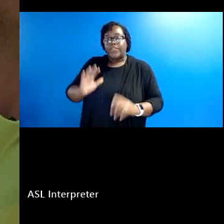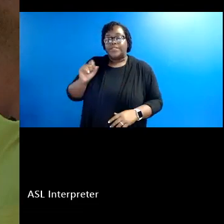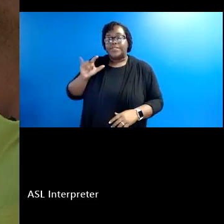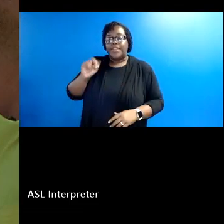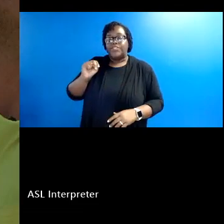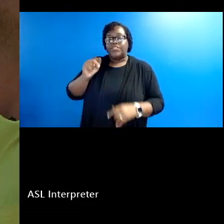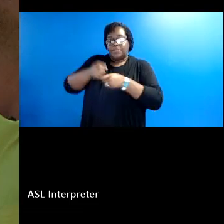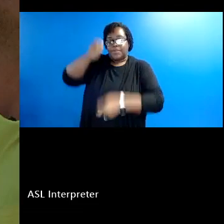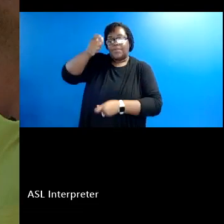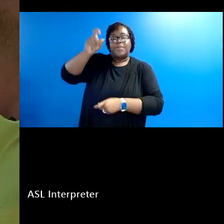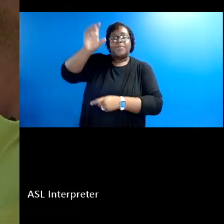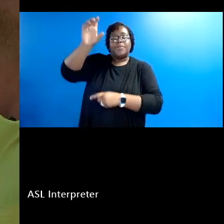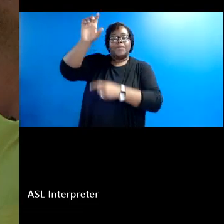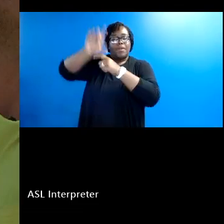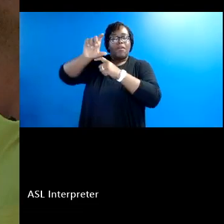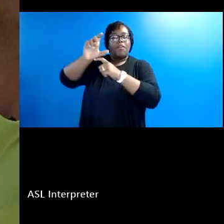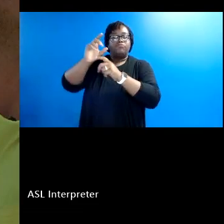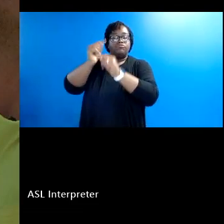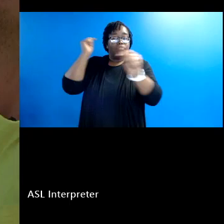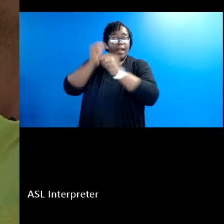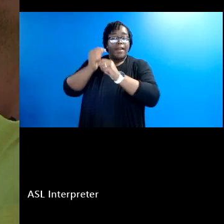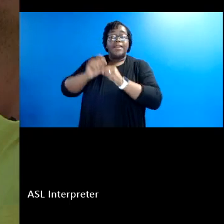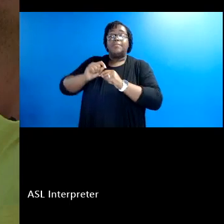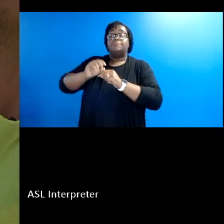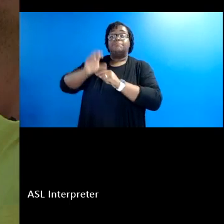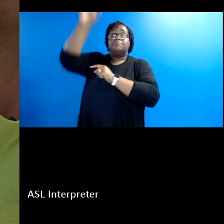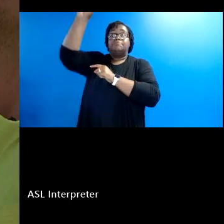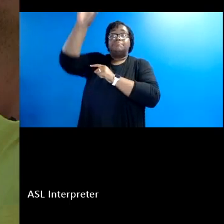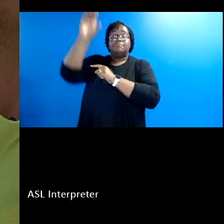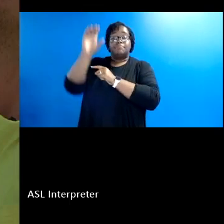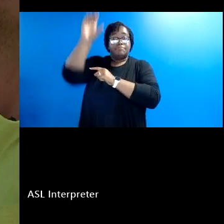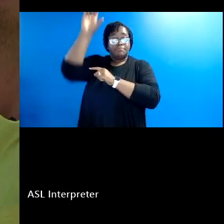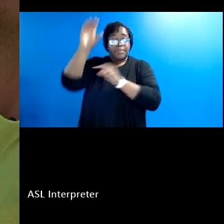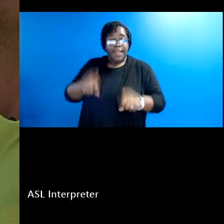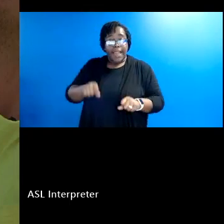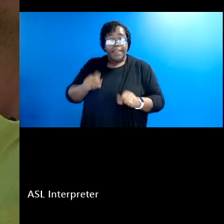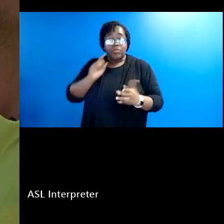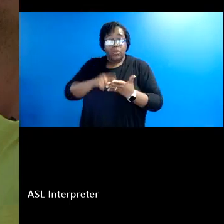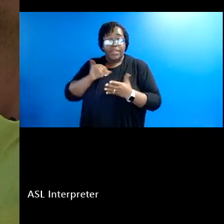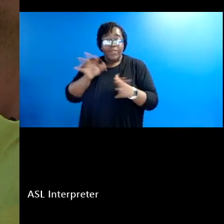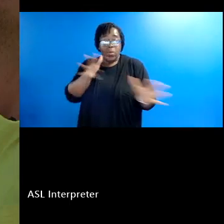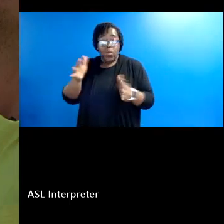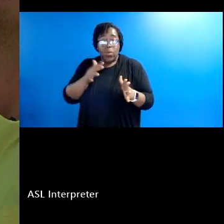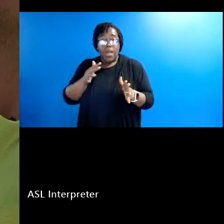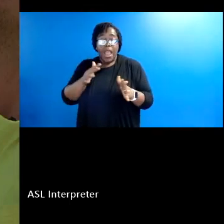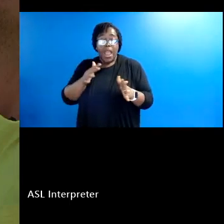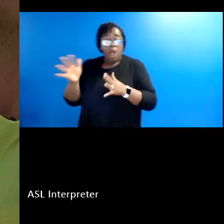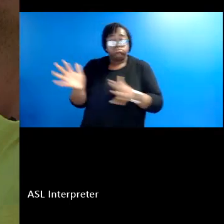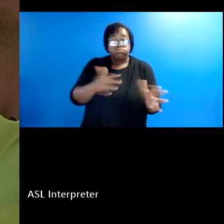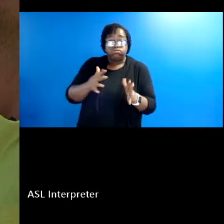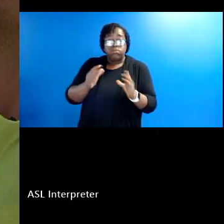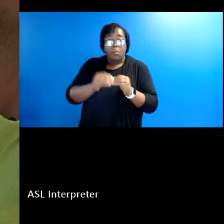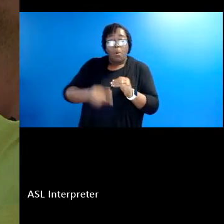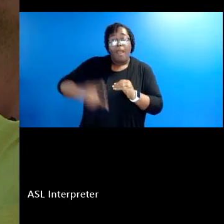the trucks, and they can go up or down. They can see whether the wind is as active, higher or lower than the speeds that